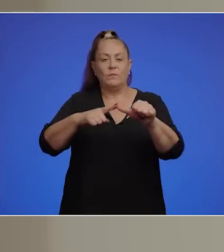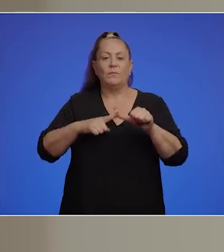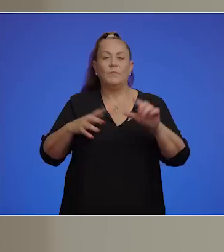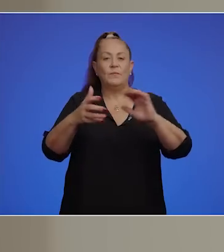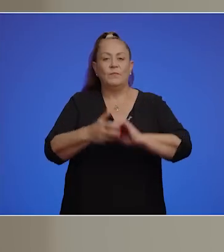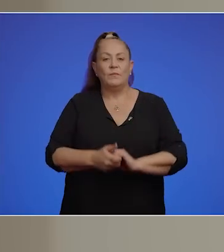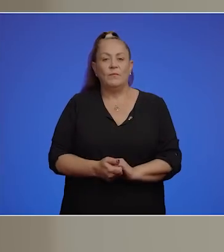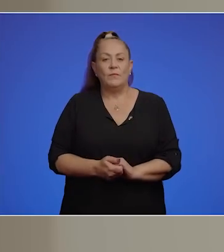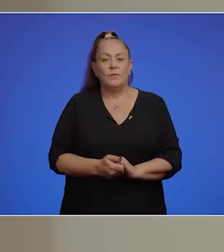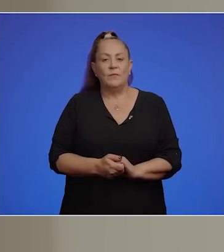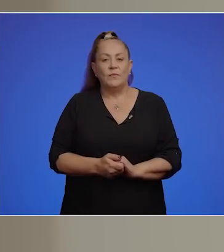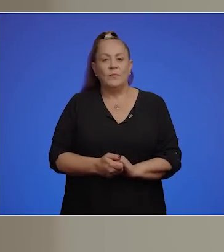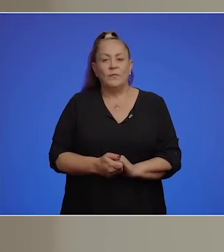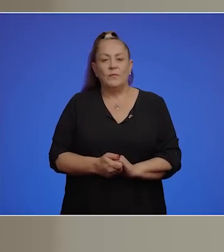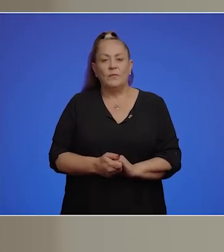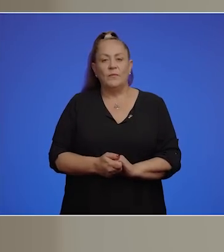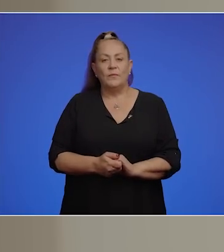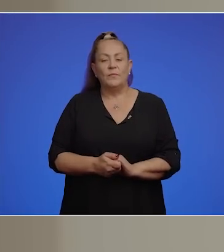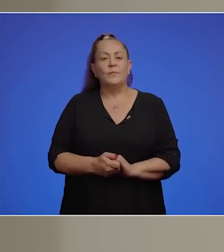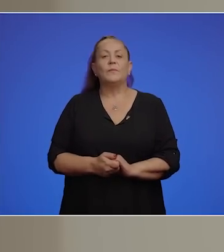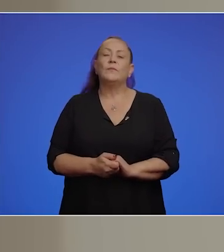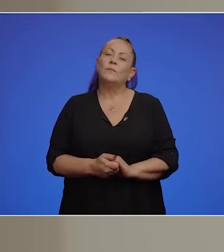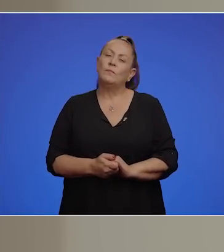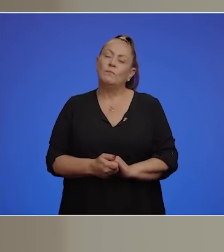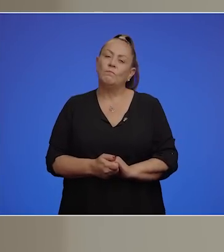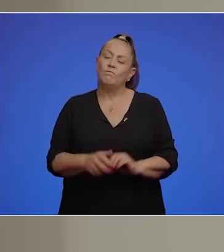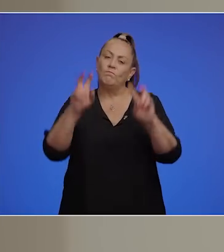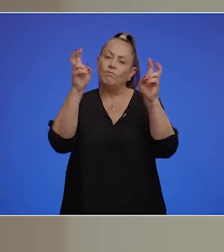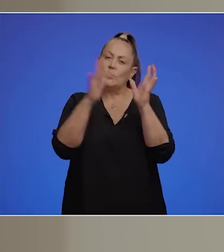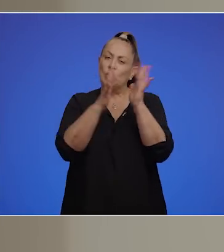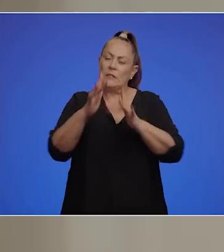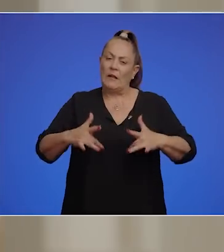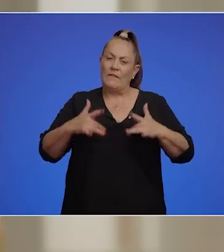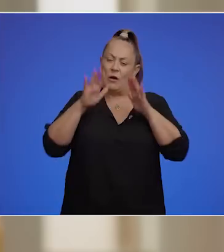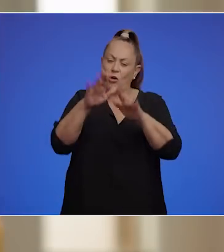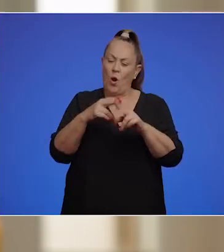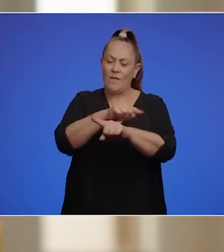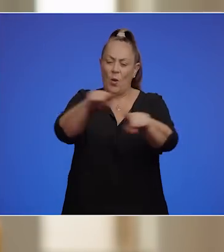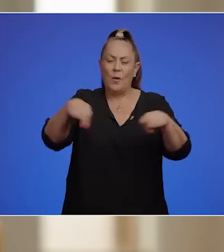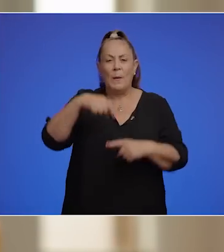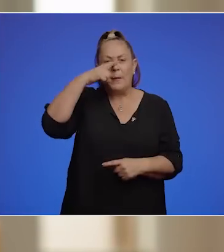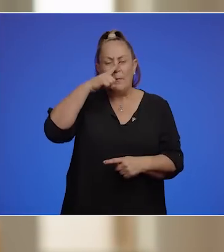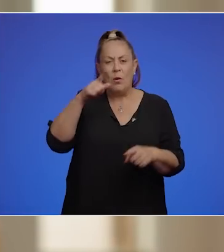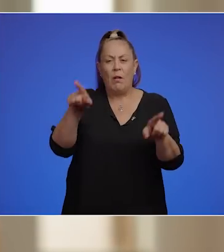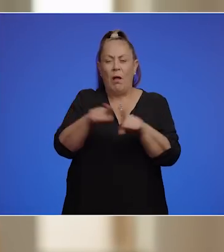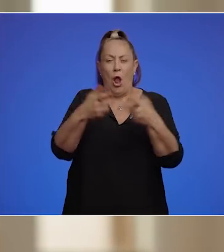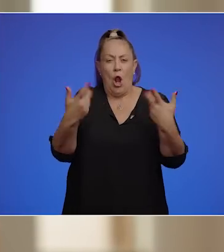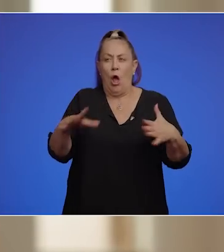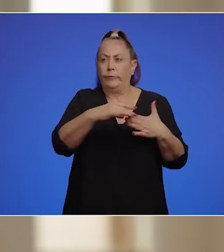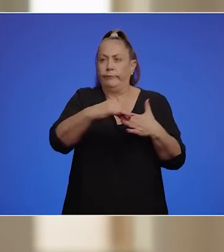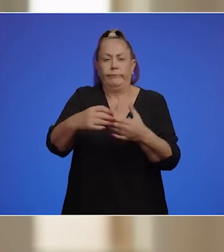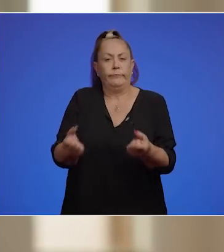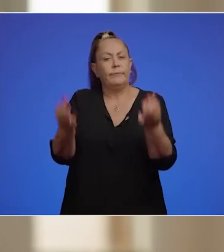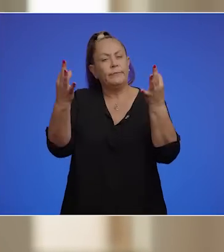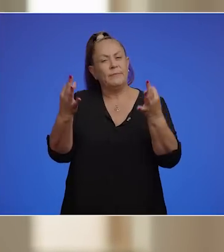Lord Jesus Christ. He felt sorry for them because they were harassed and dejected like sheep without a shepherd.